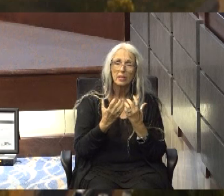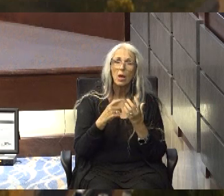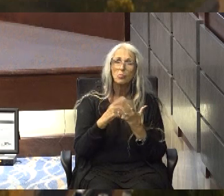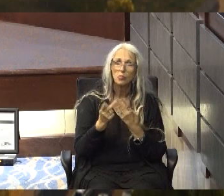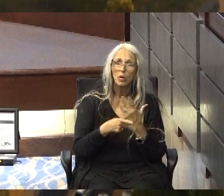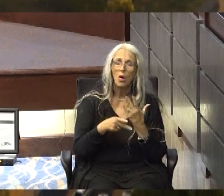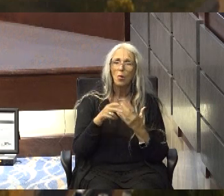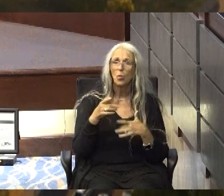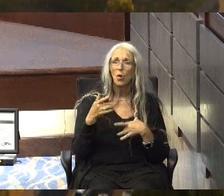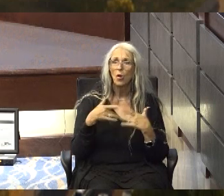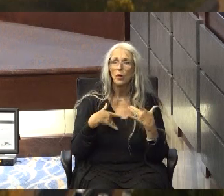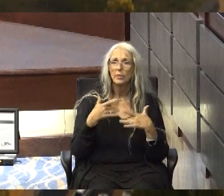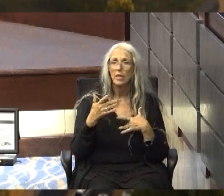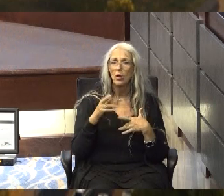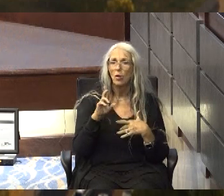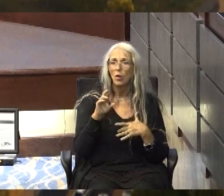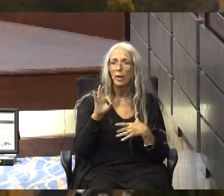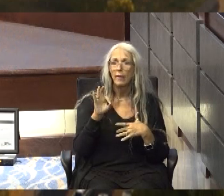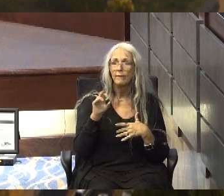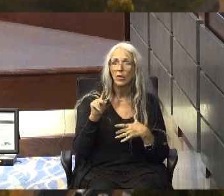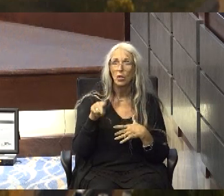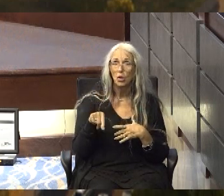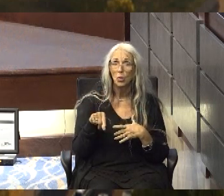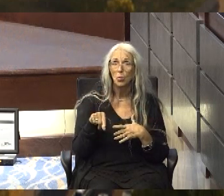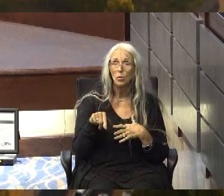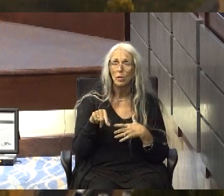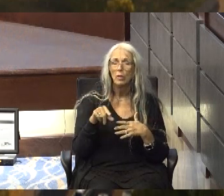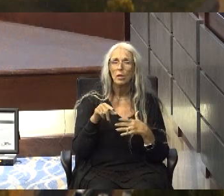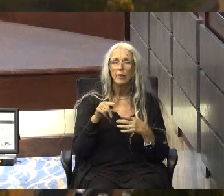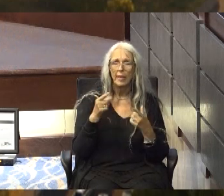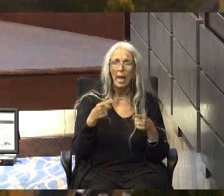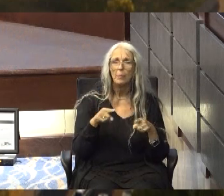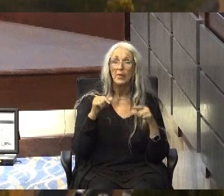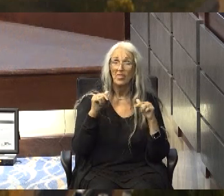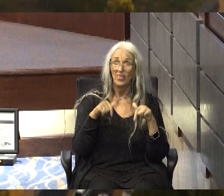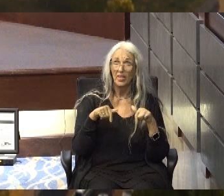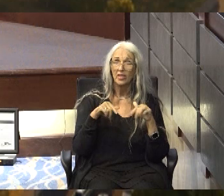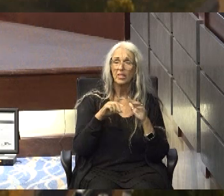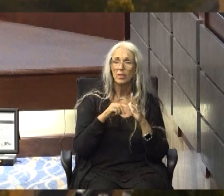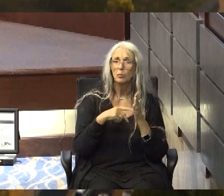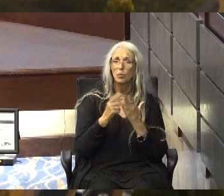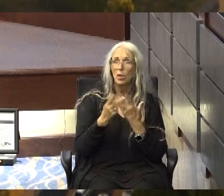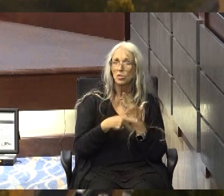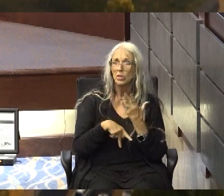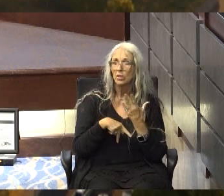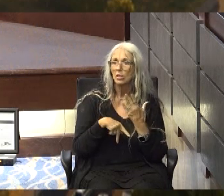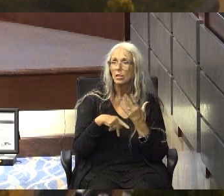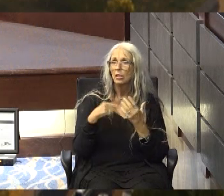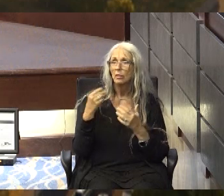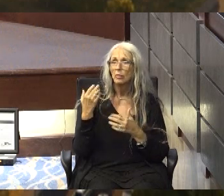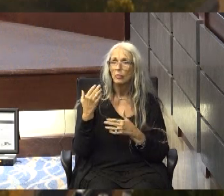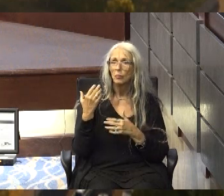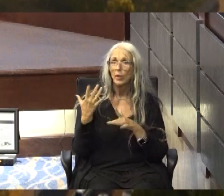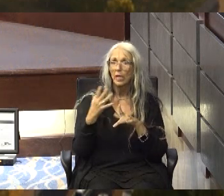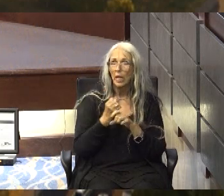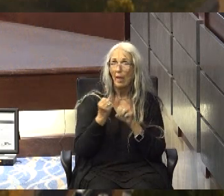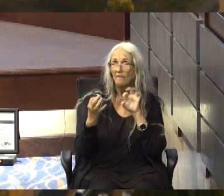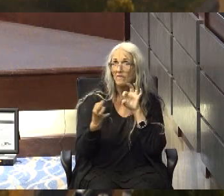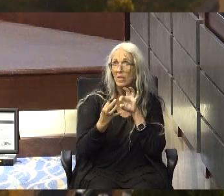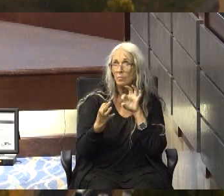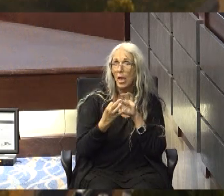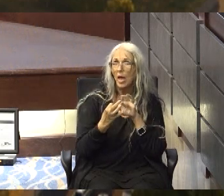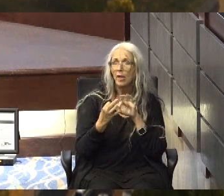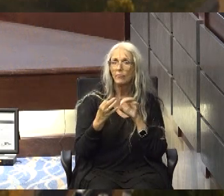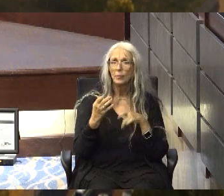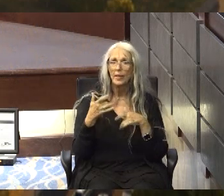RFQ process that transpired for this project, is that very quickly, we got feedback back from a